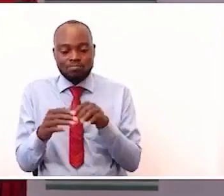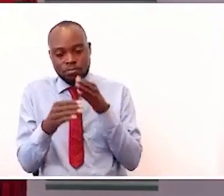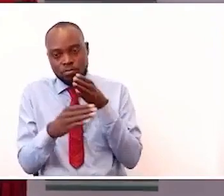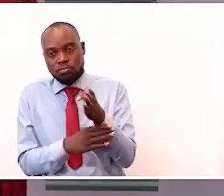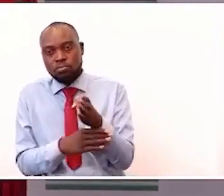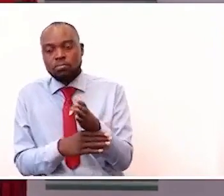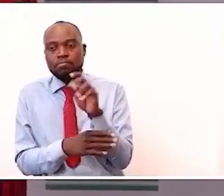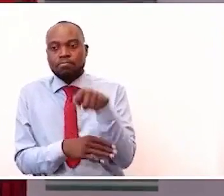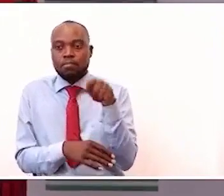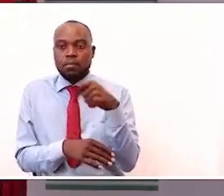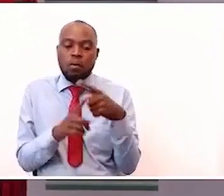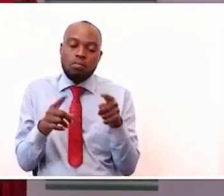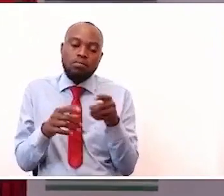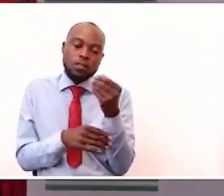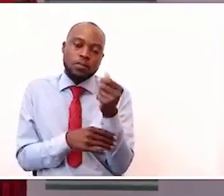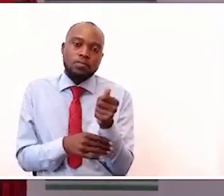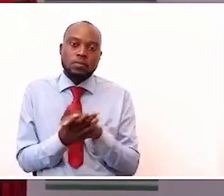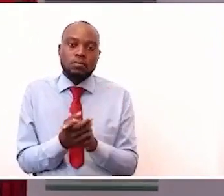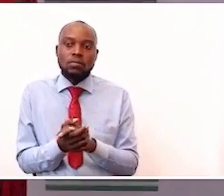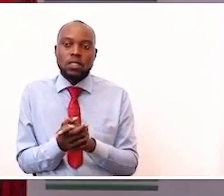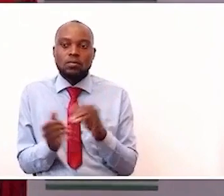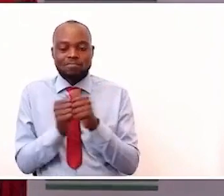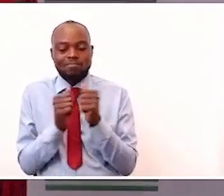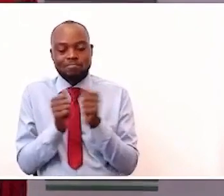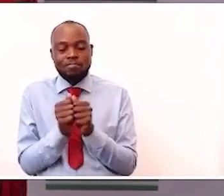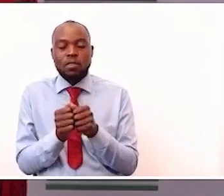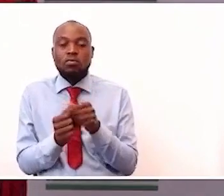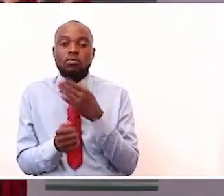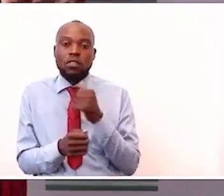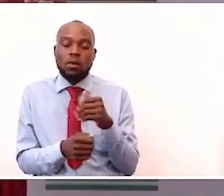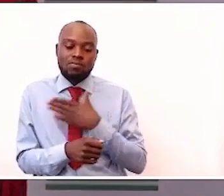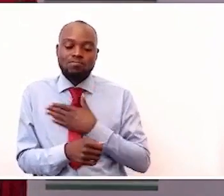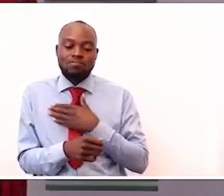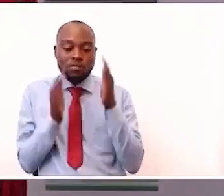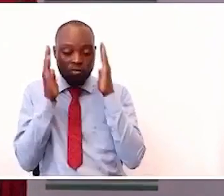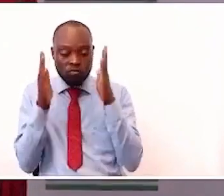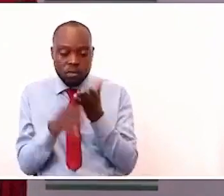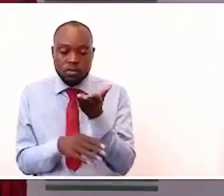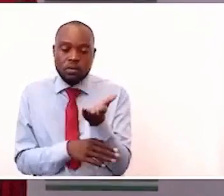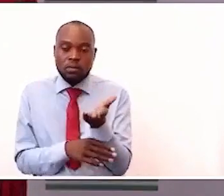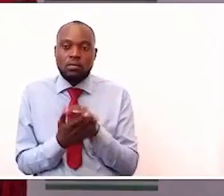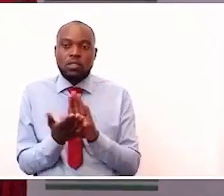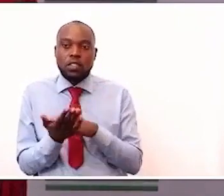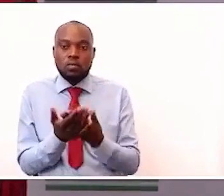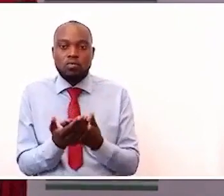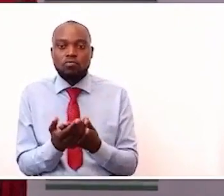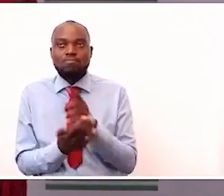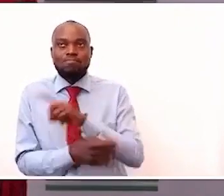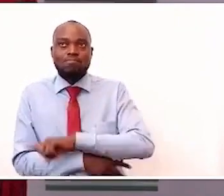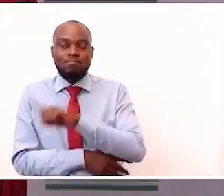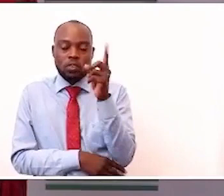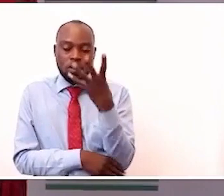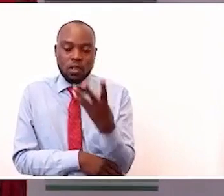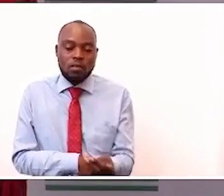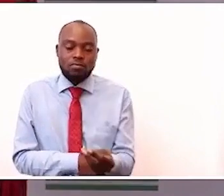economic diversification. So there is need for us to focus mainly on that, because internally we have a